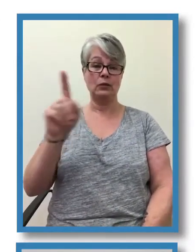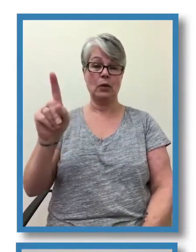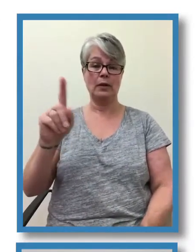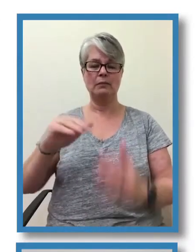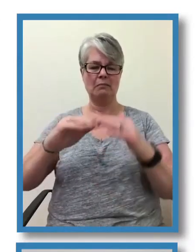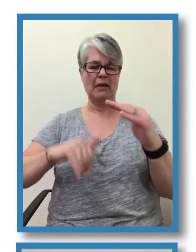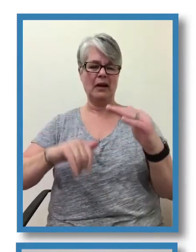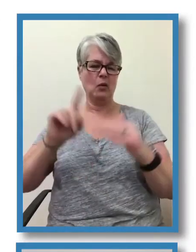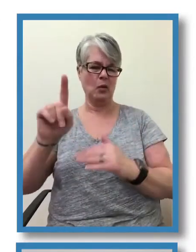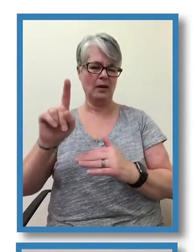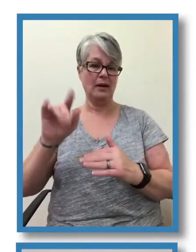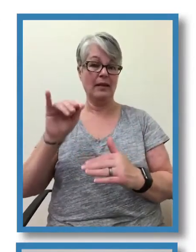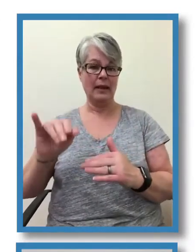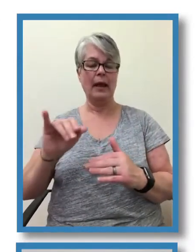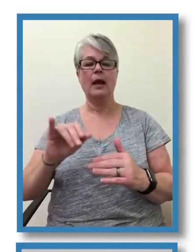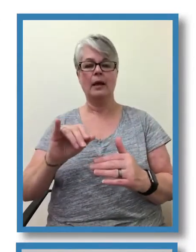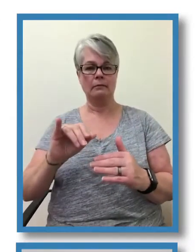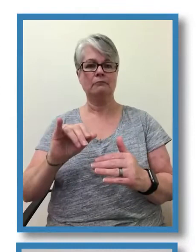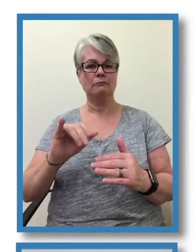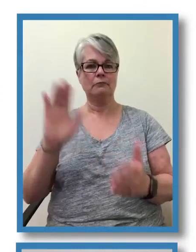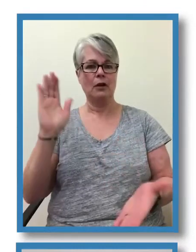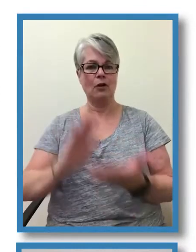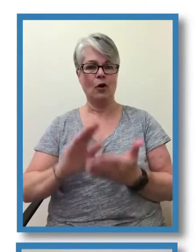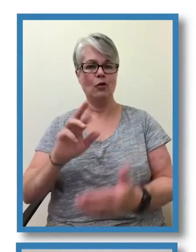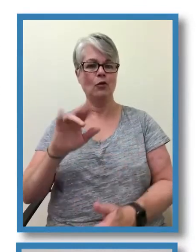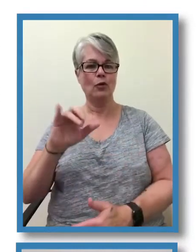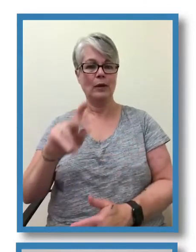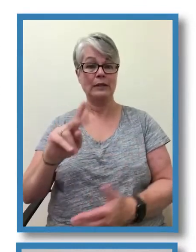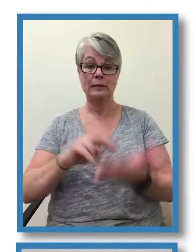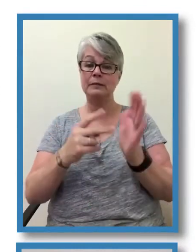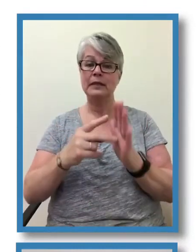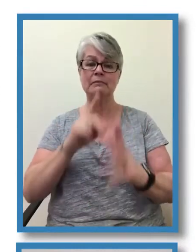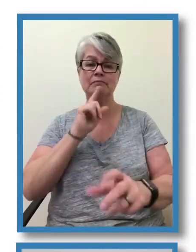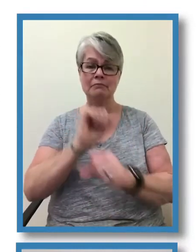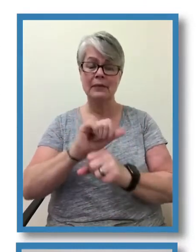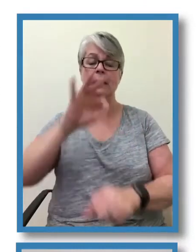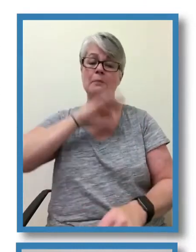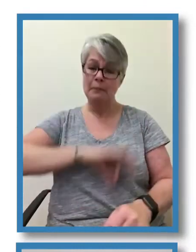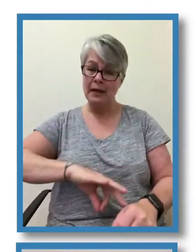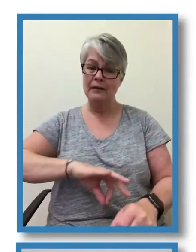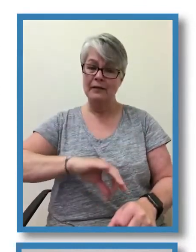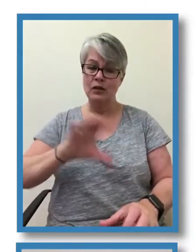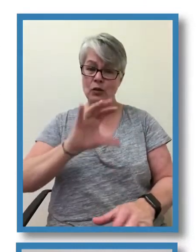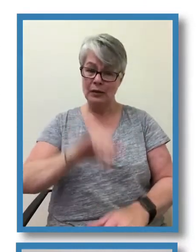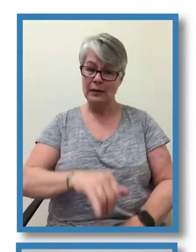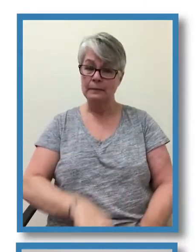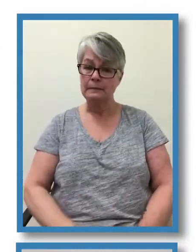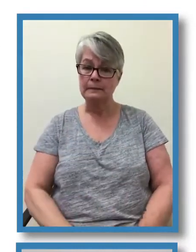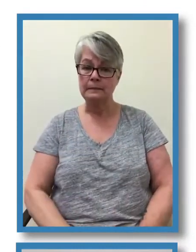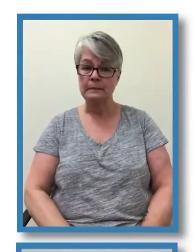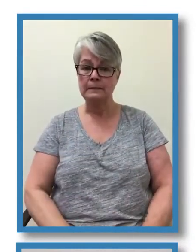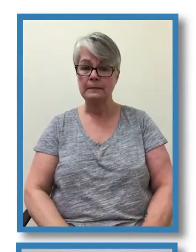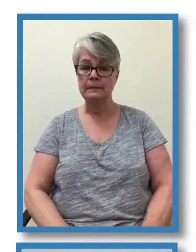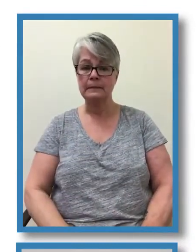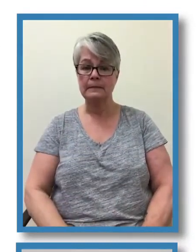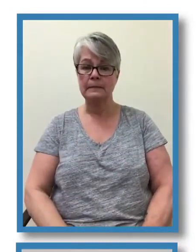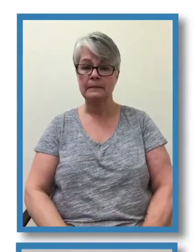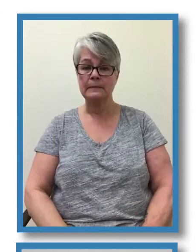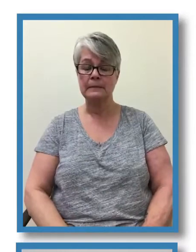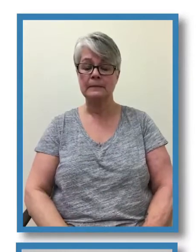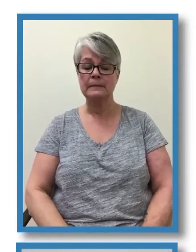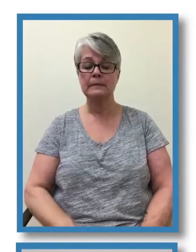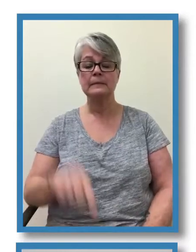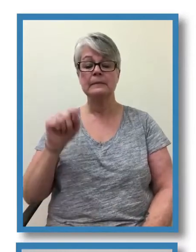This represents the Mediterranean-style diet, and there is a wealth of information on the Mediterranean-style diet. And you